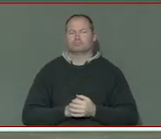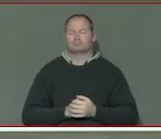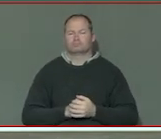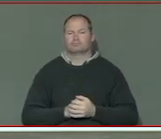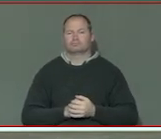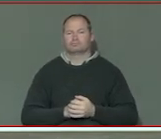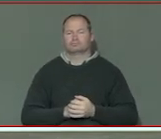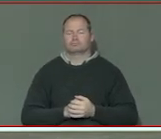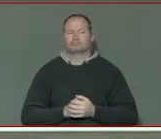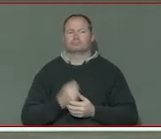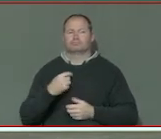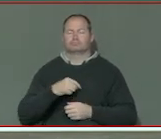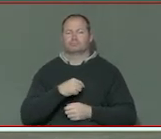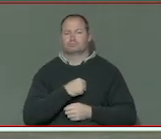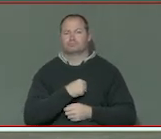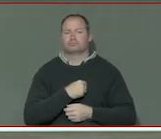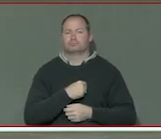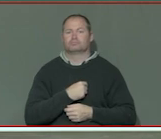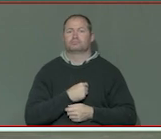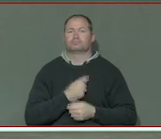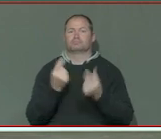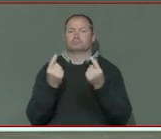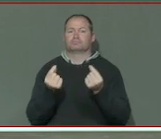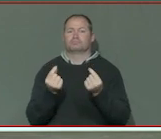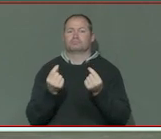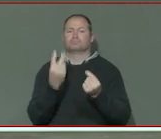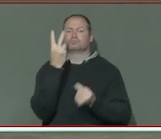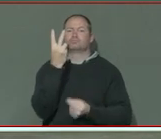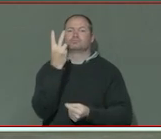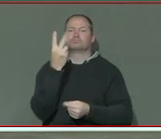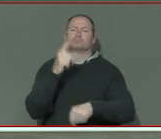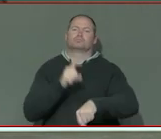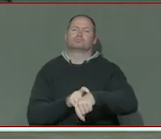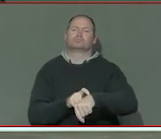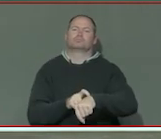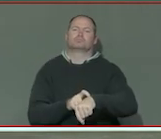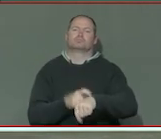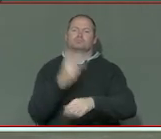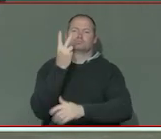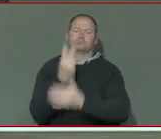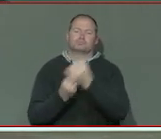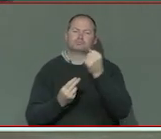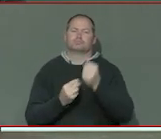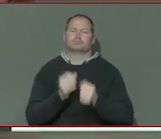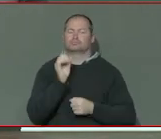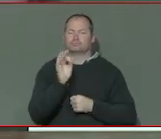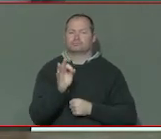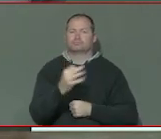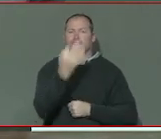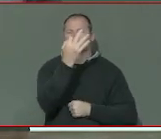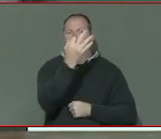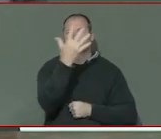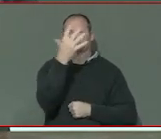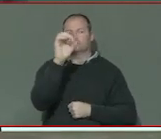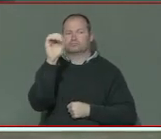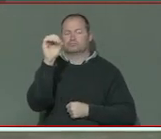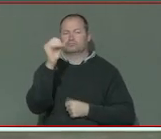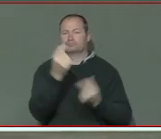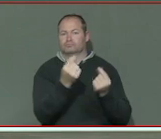7,500 rand. So we must do it twice. Because if you only do the 3,500, what